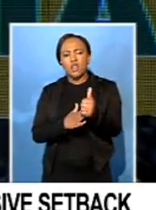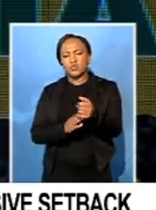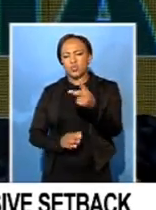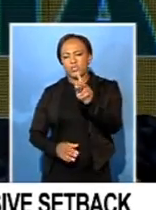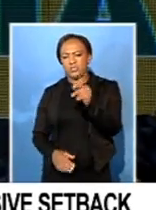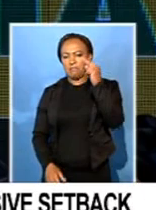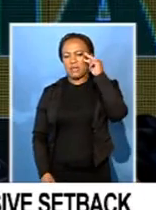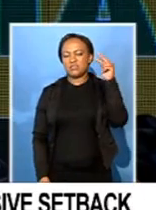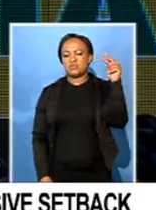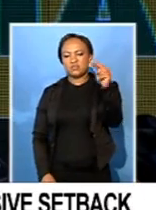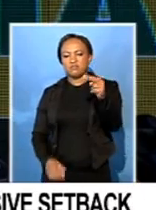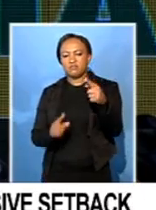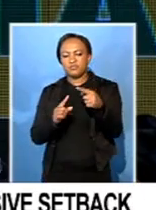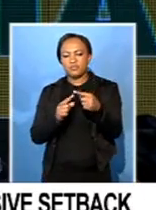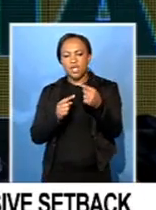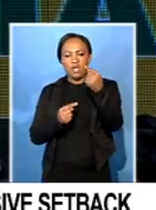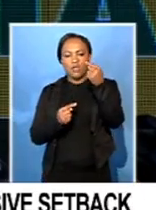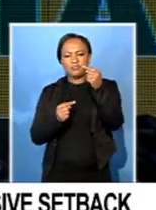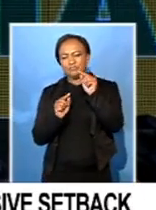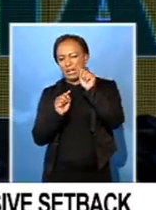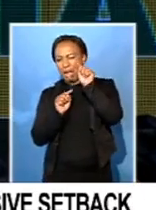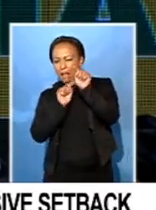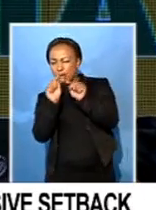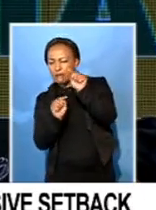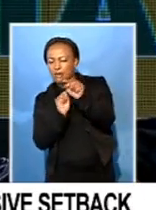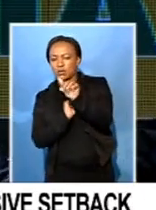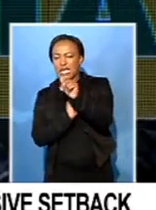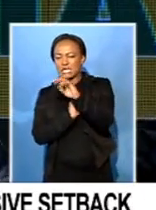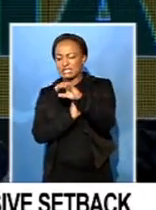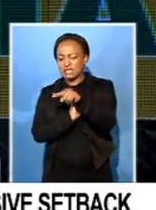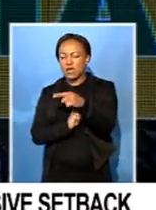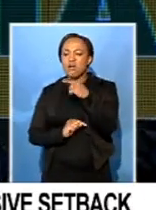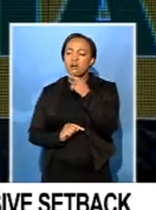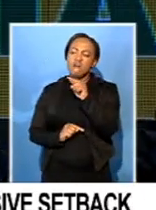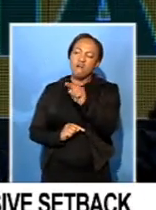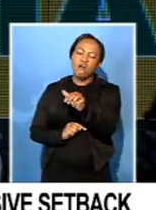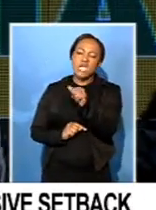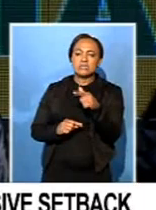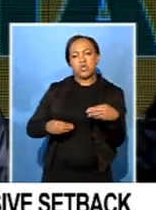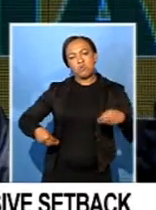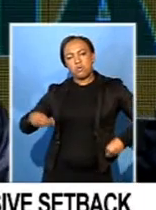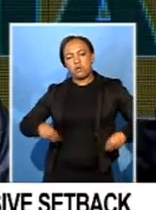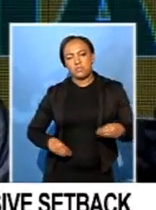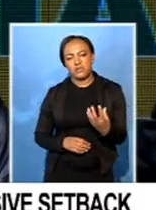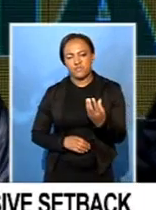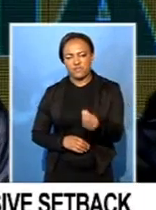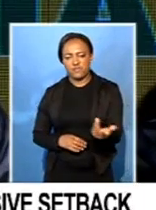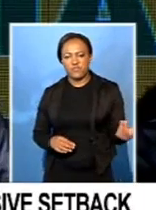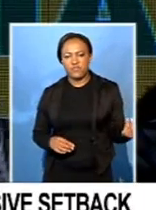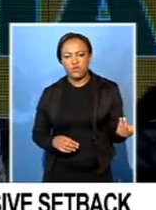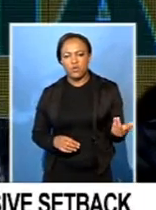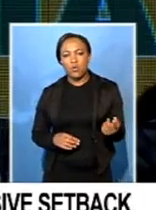perceptions and allegations that the ANC is a corrupt organization,